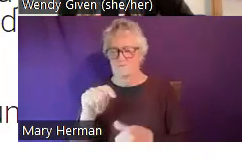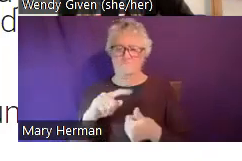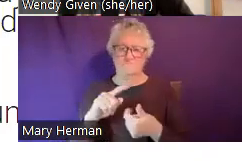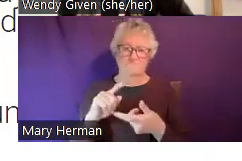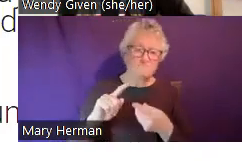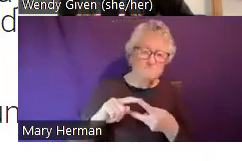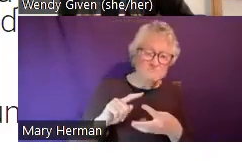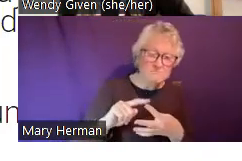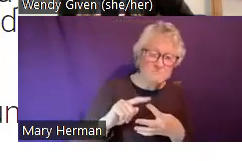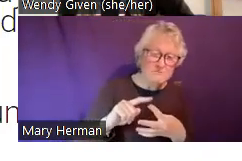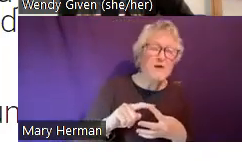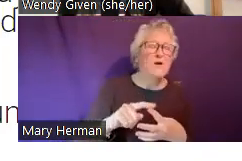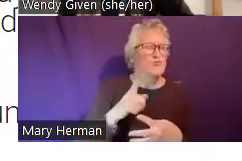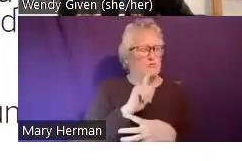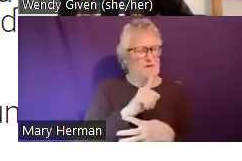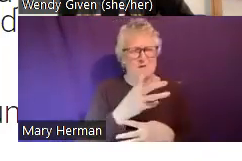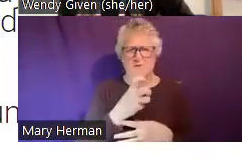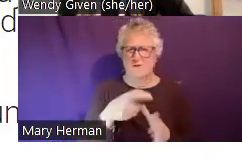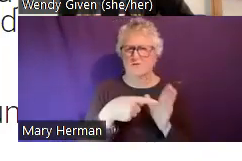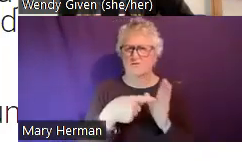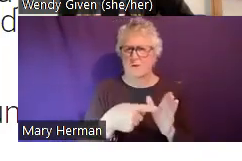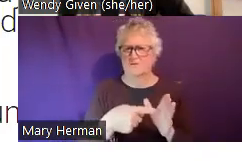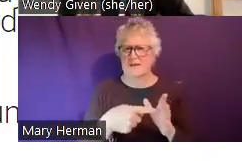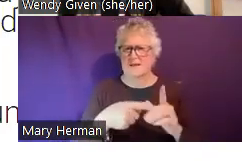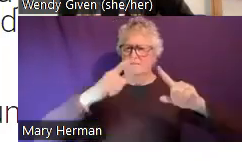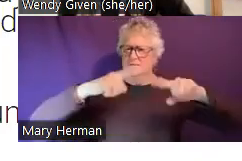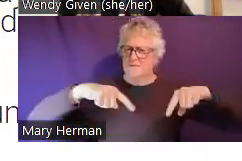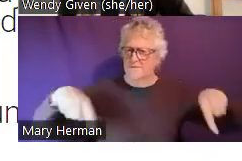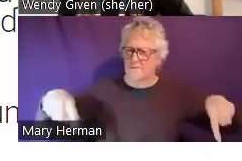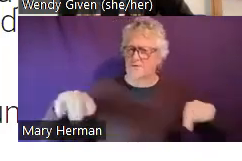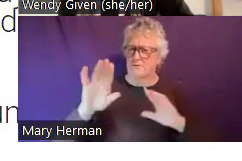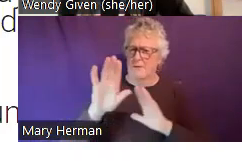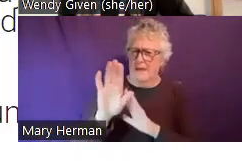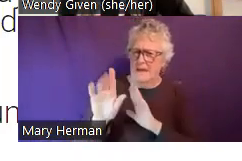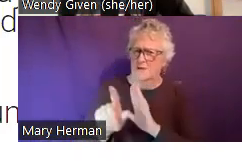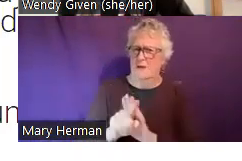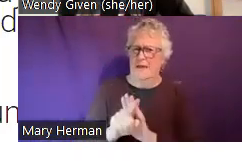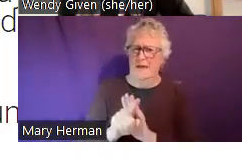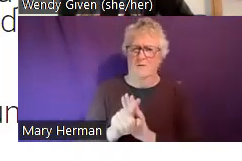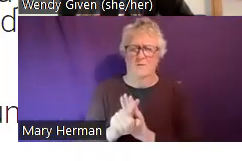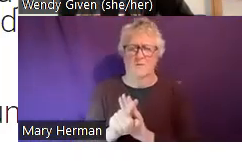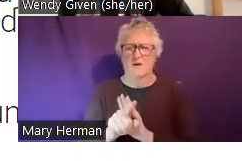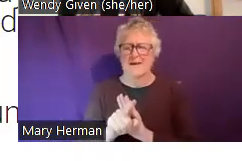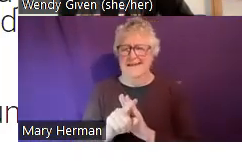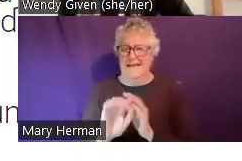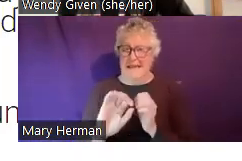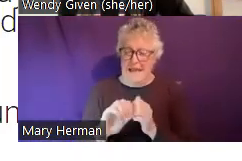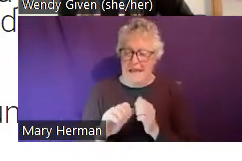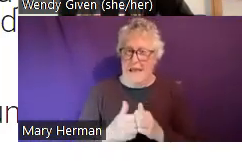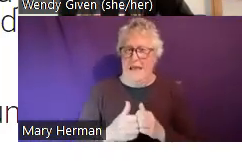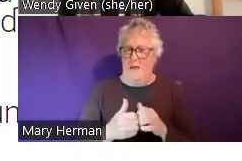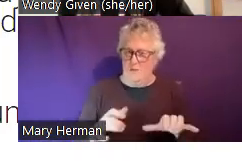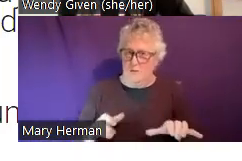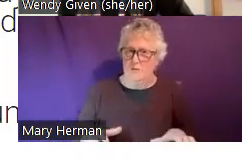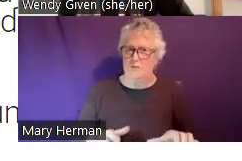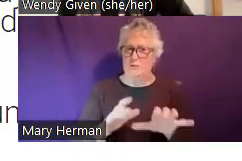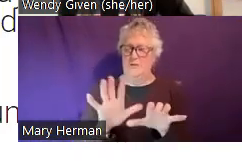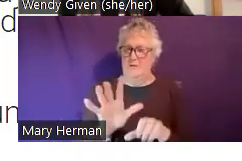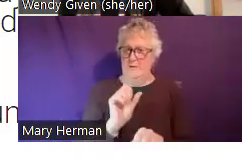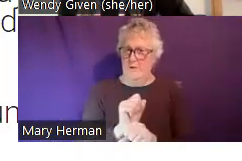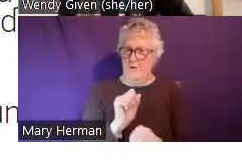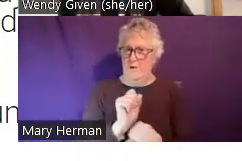artists of diverse races and genders, geographic origins, ethnicities, and ways of being, with the purpose of advancing fair